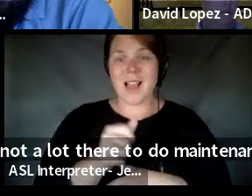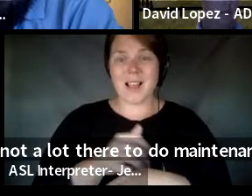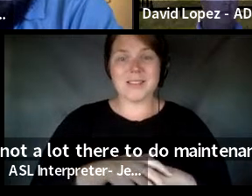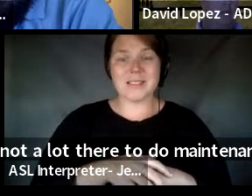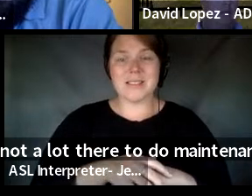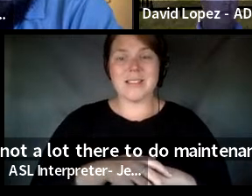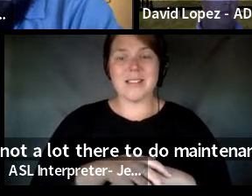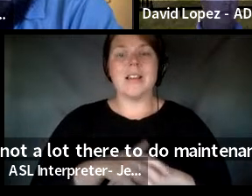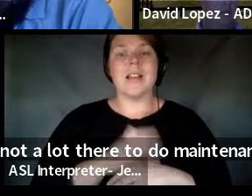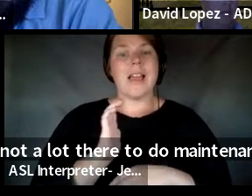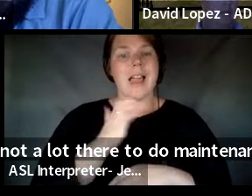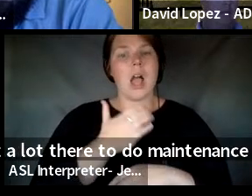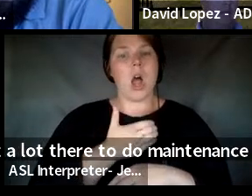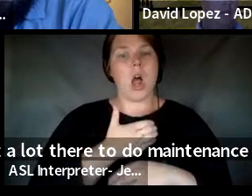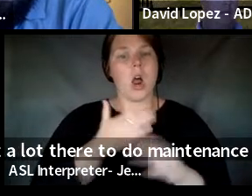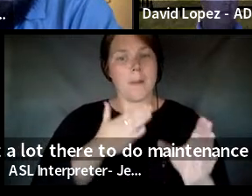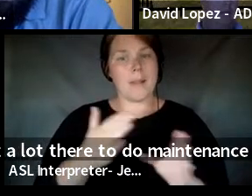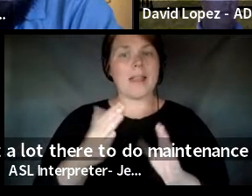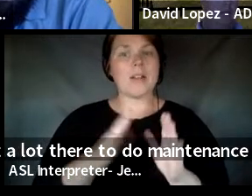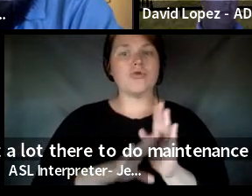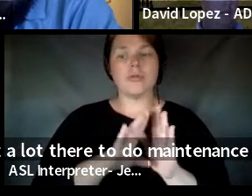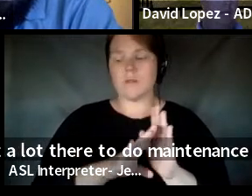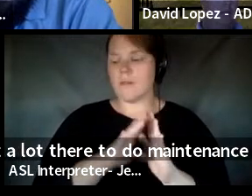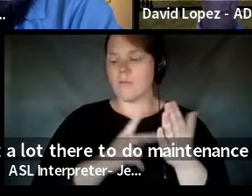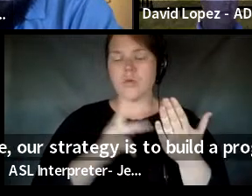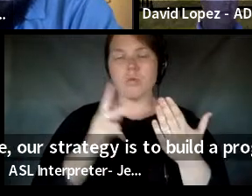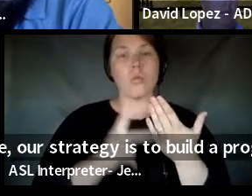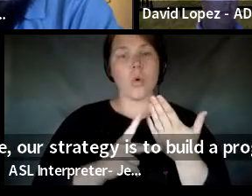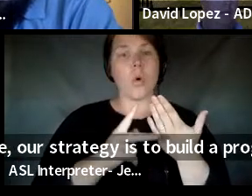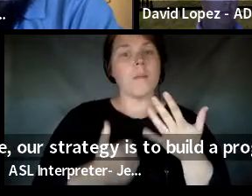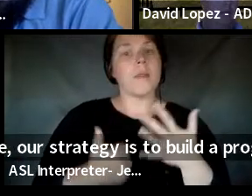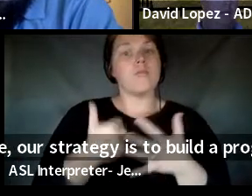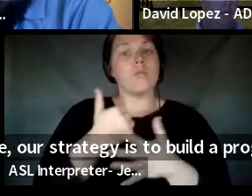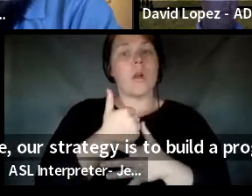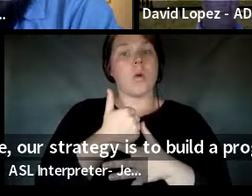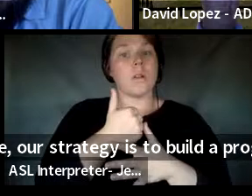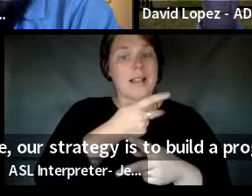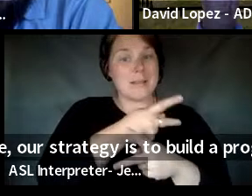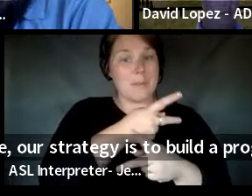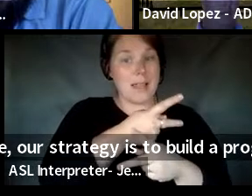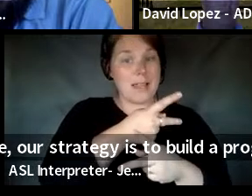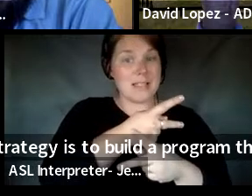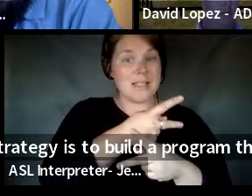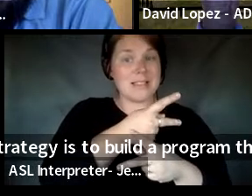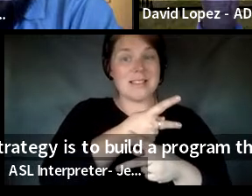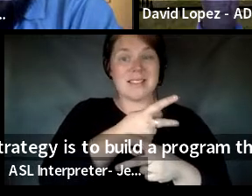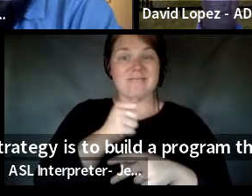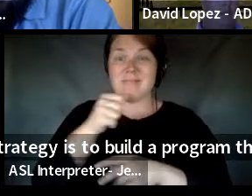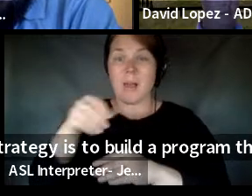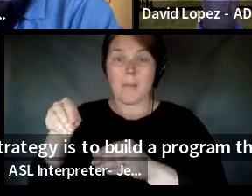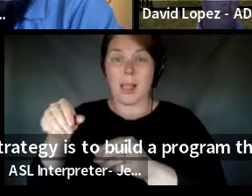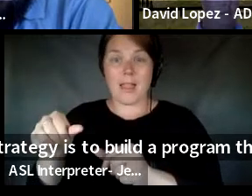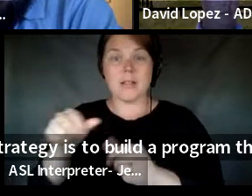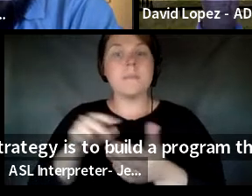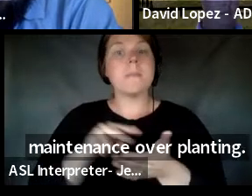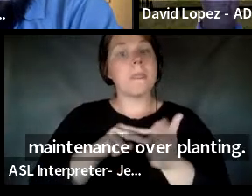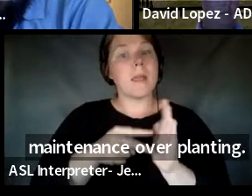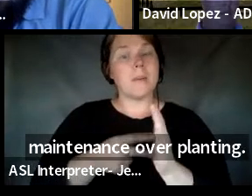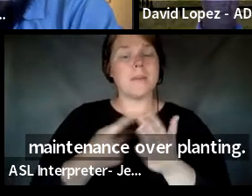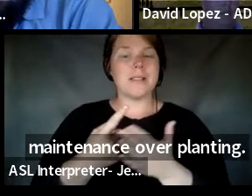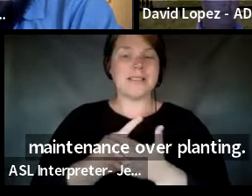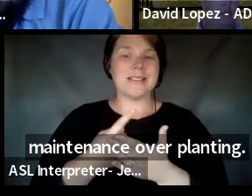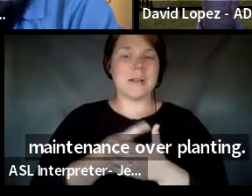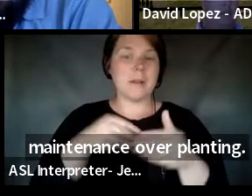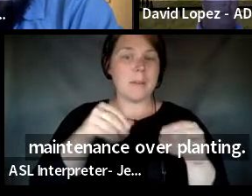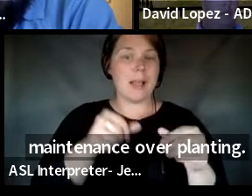Our strategy is to build a program that prioritizes maintenance over planting. And that may mean that we sometimes plant